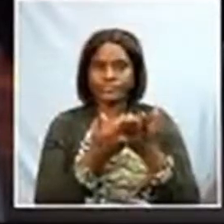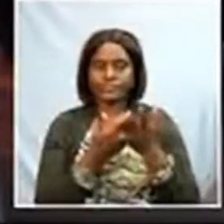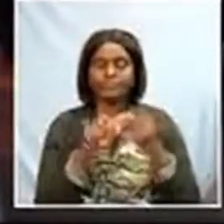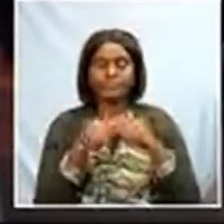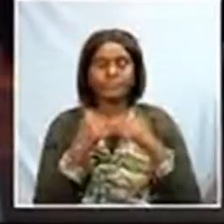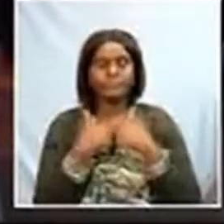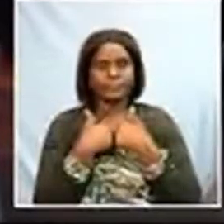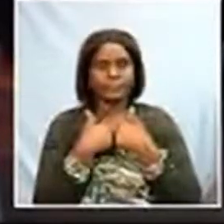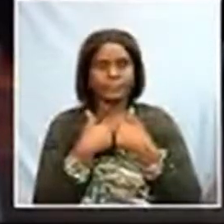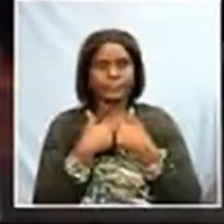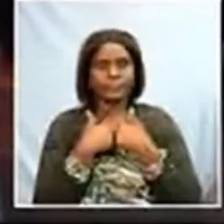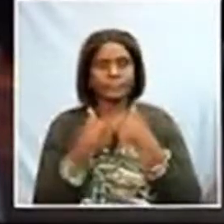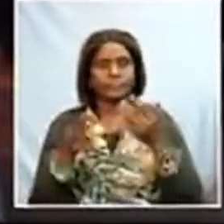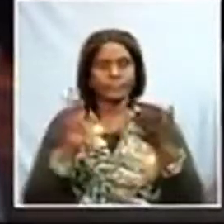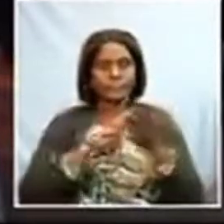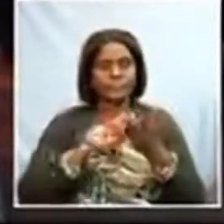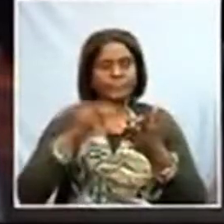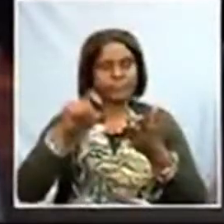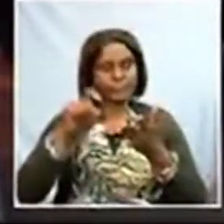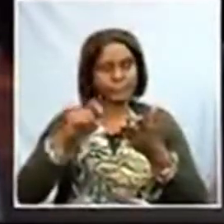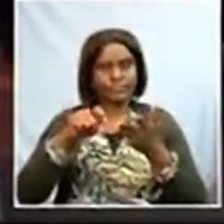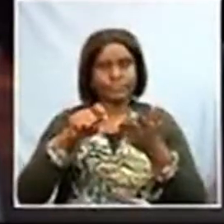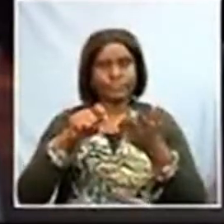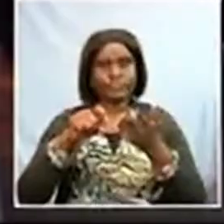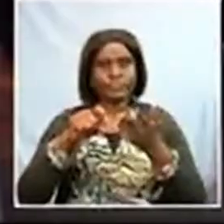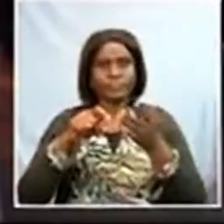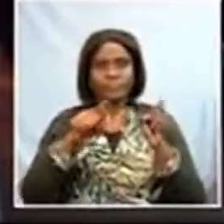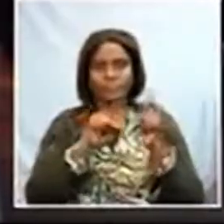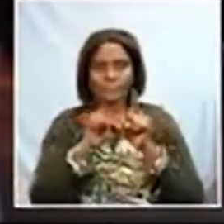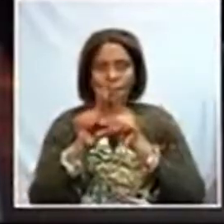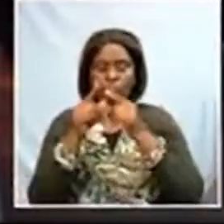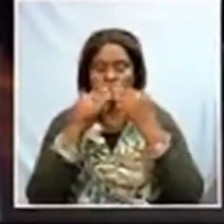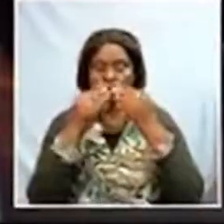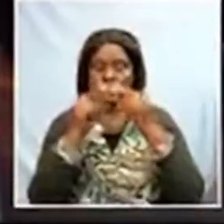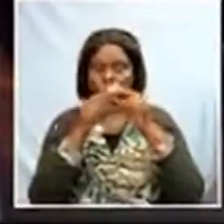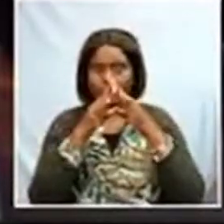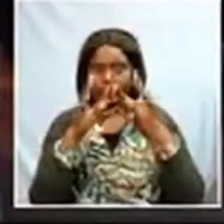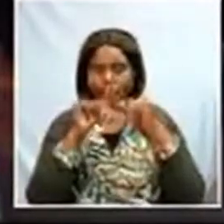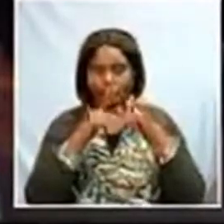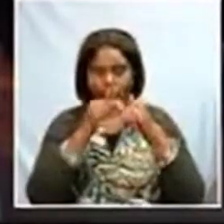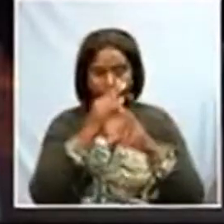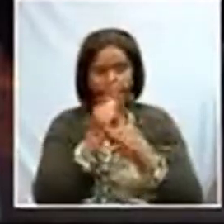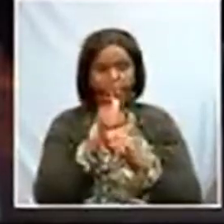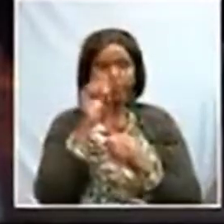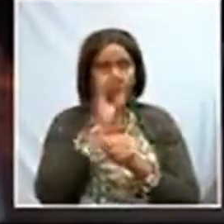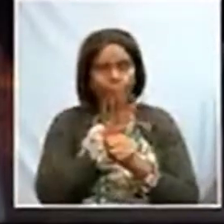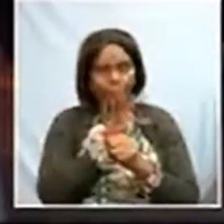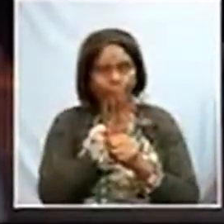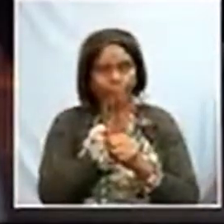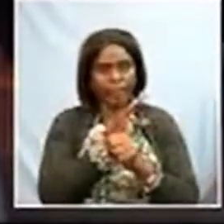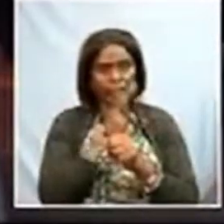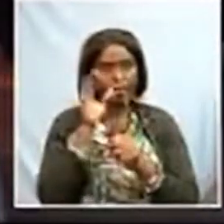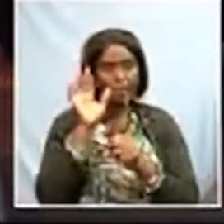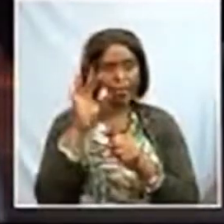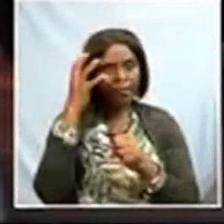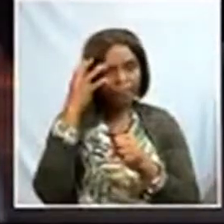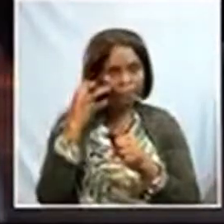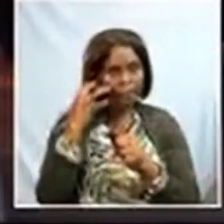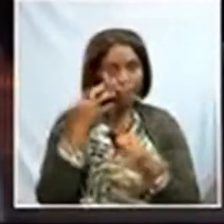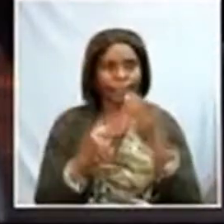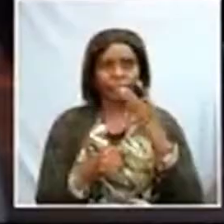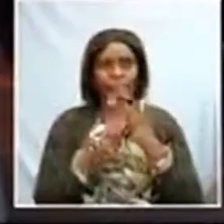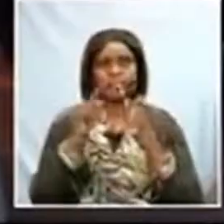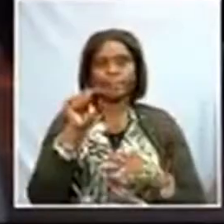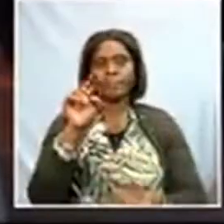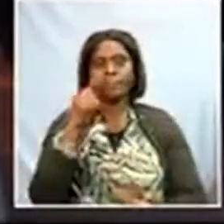took. We did a demand notice to them. Then we also appreciate the fact that we've received the legal officers in the town councils